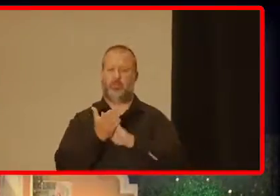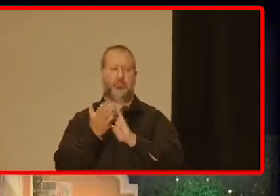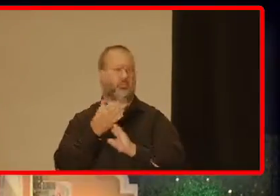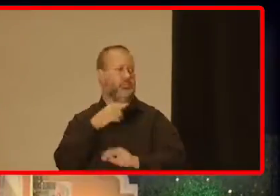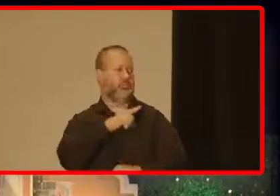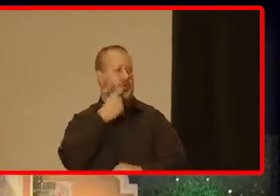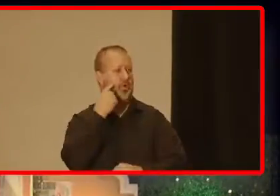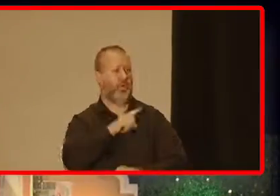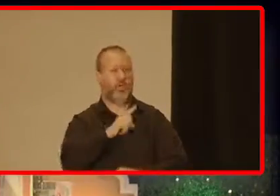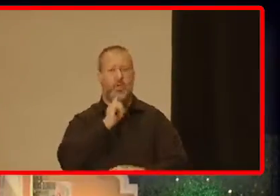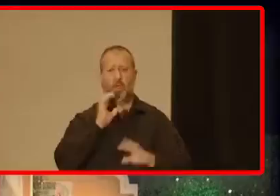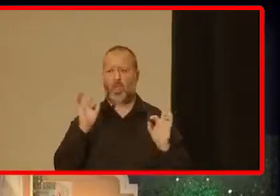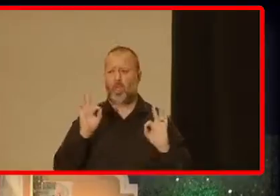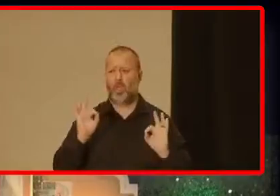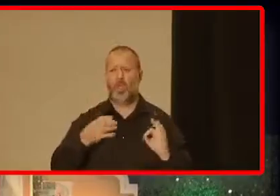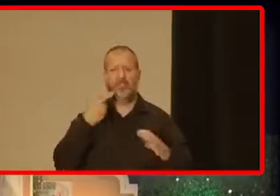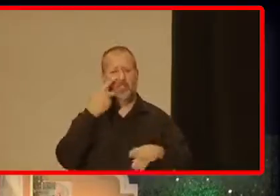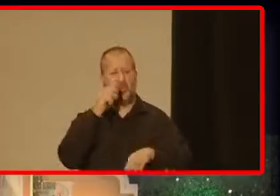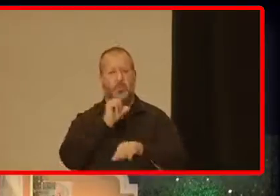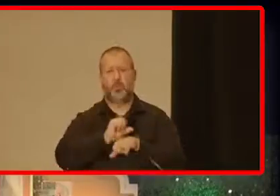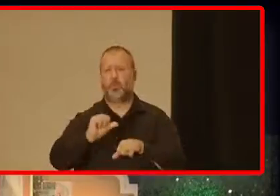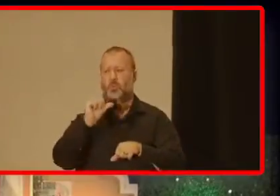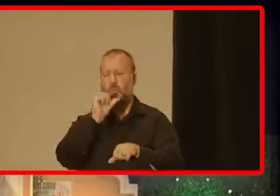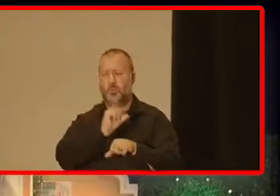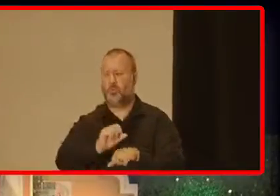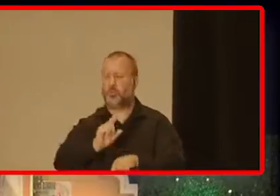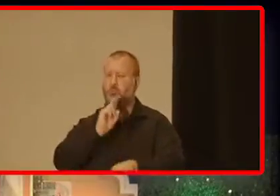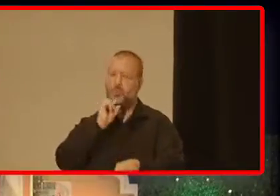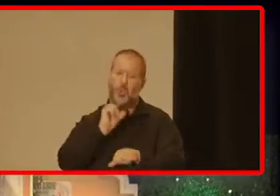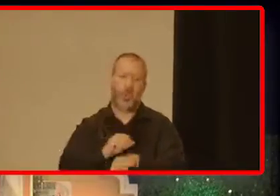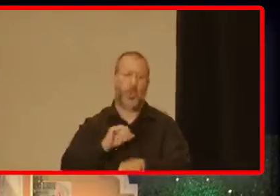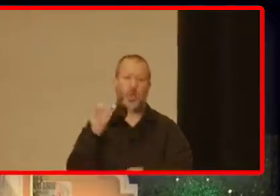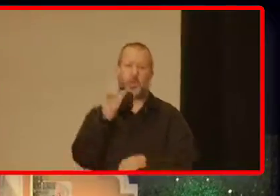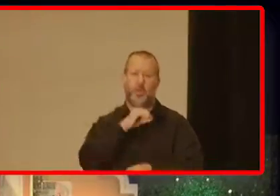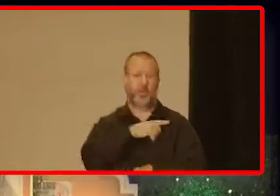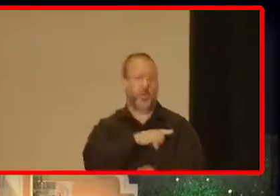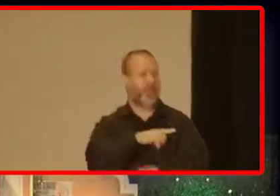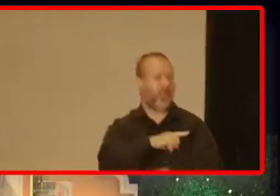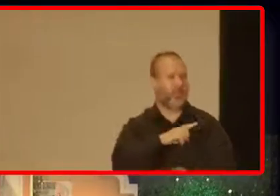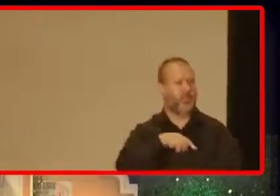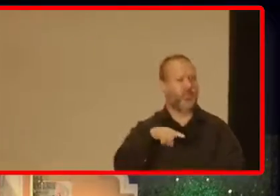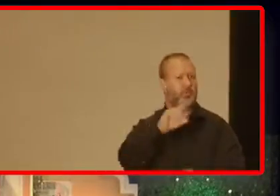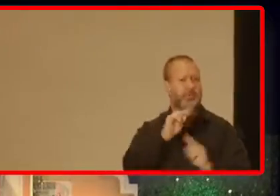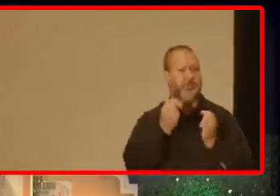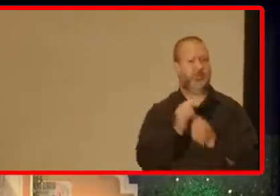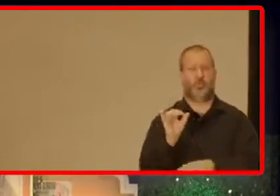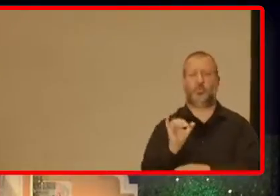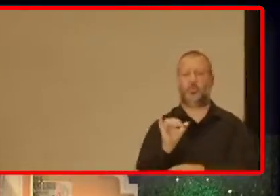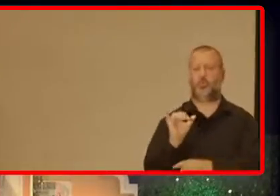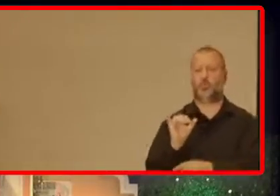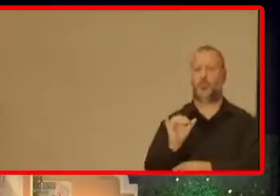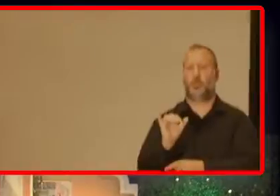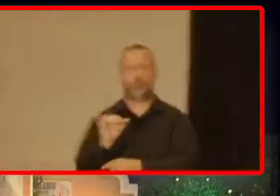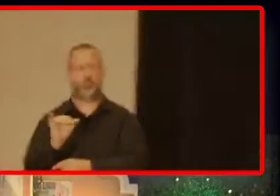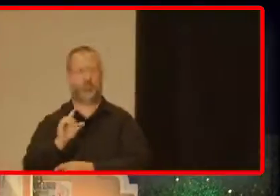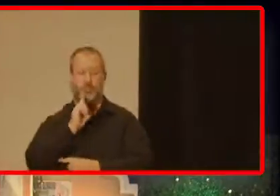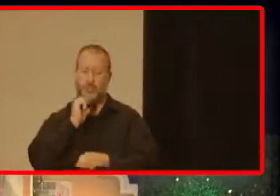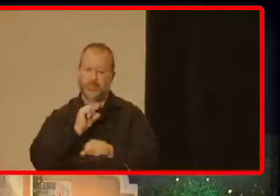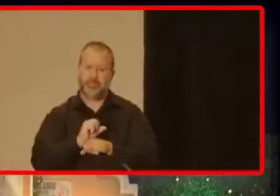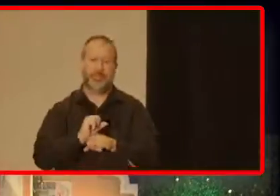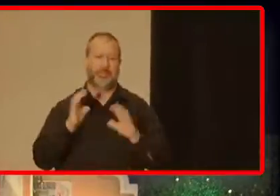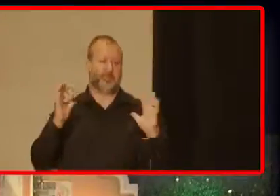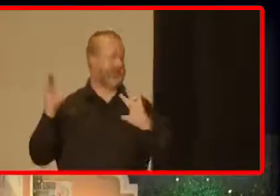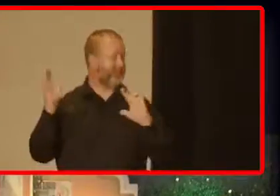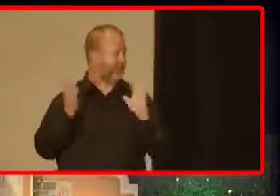not gratuitous. That's because I've seen her working really, really hard, as well as the rest of the team. Absolutely. Oh, well, there we